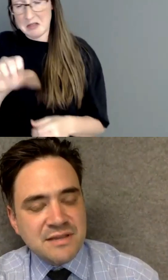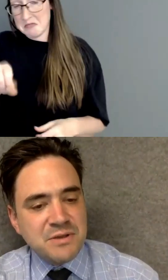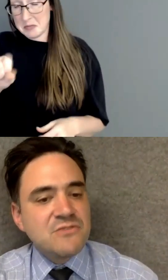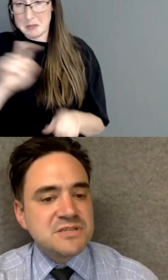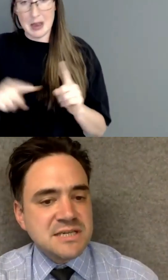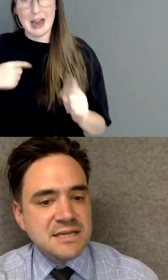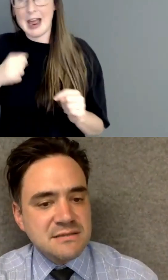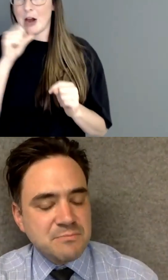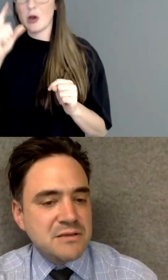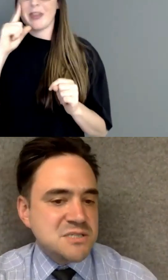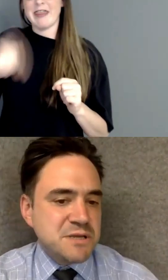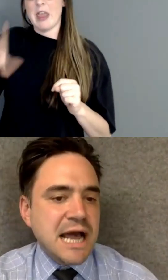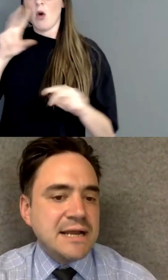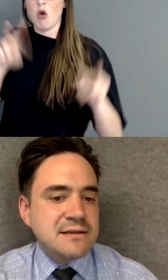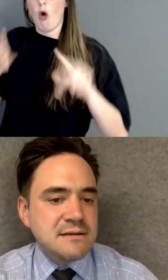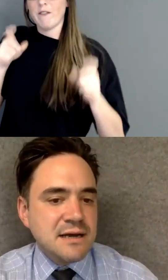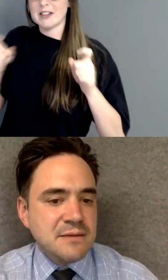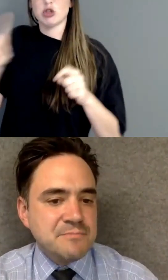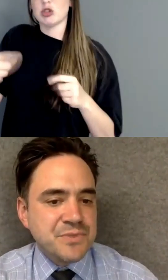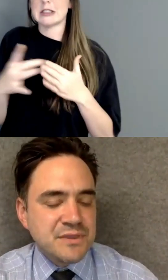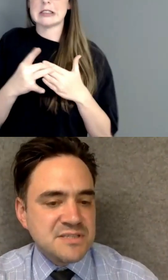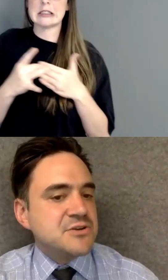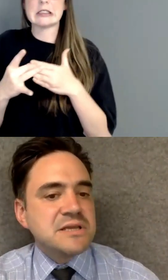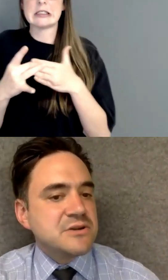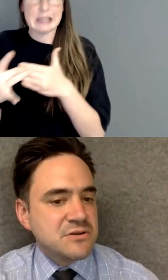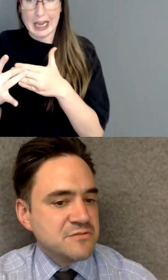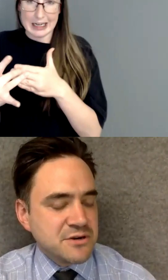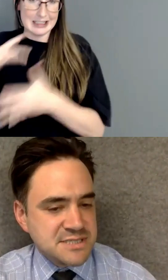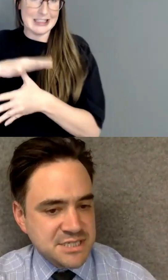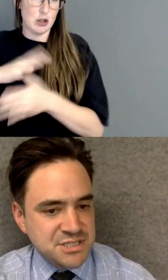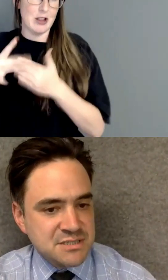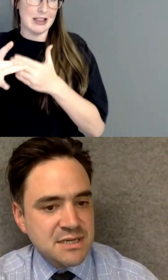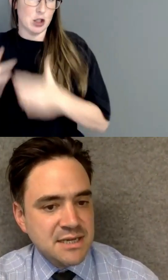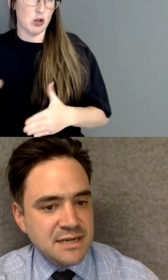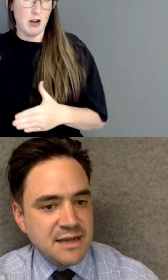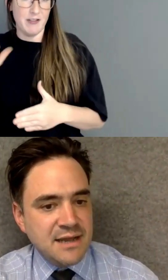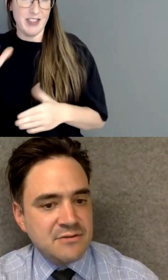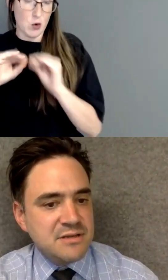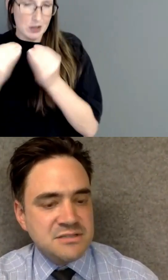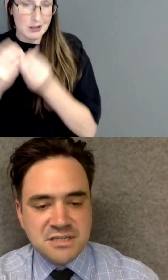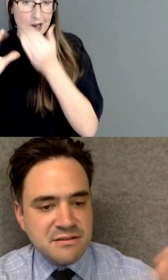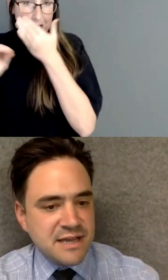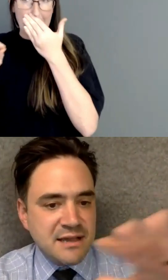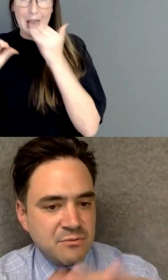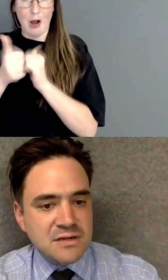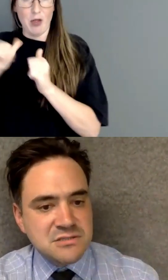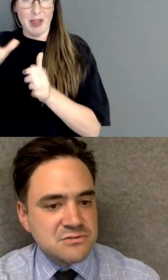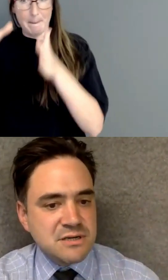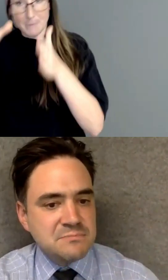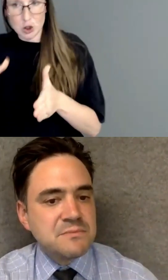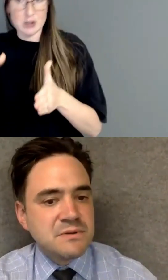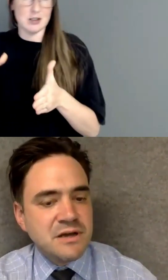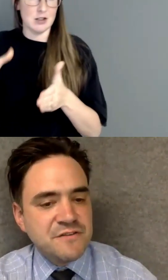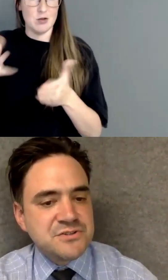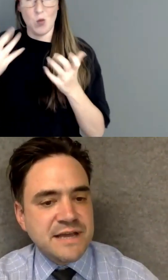don't think they'd be overseeing it. They'd probably just be guiding the senior leader of the organization in how he, she, they want